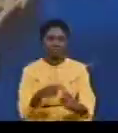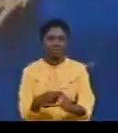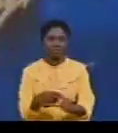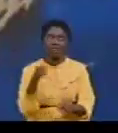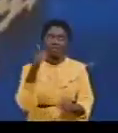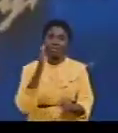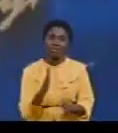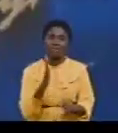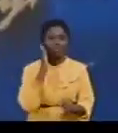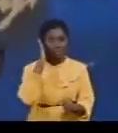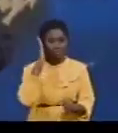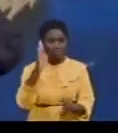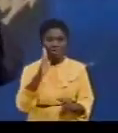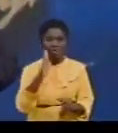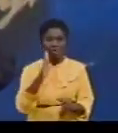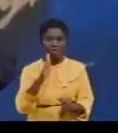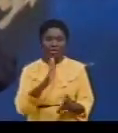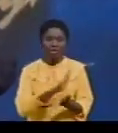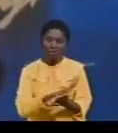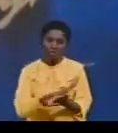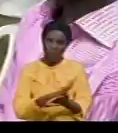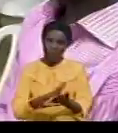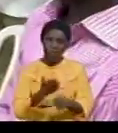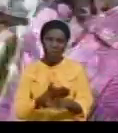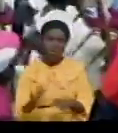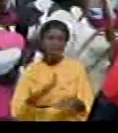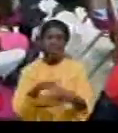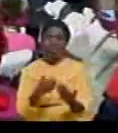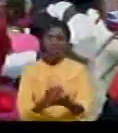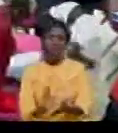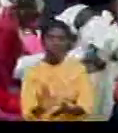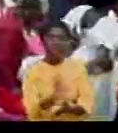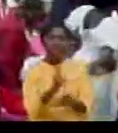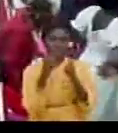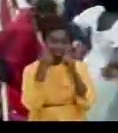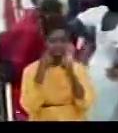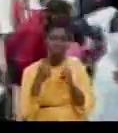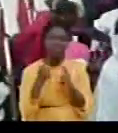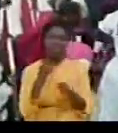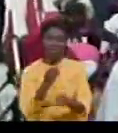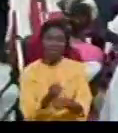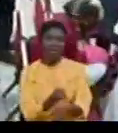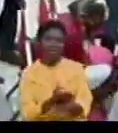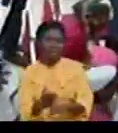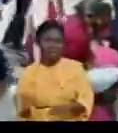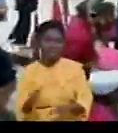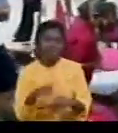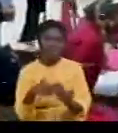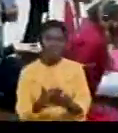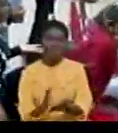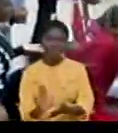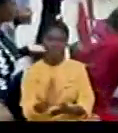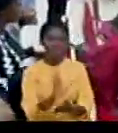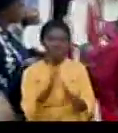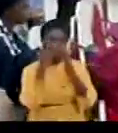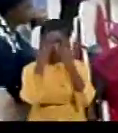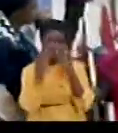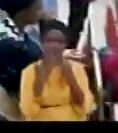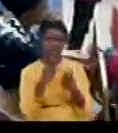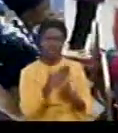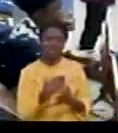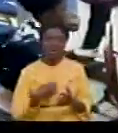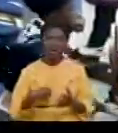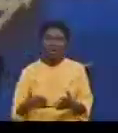God will wipe away all your tears, take away all your sorrow, and